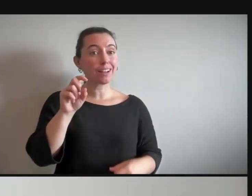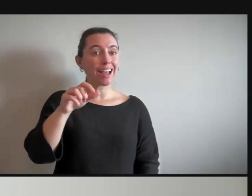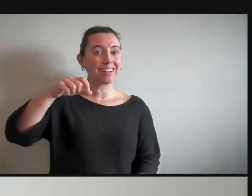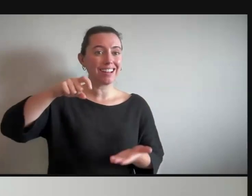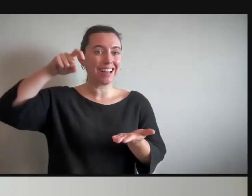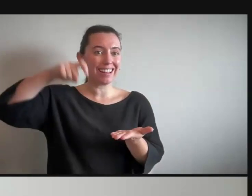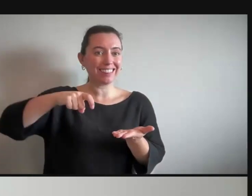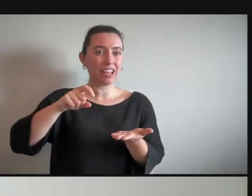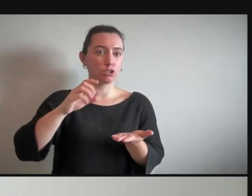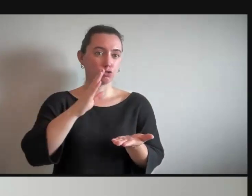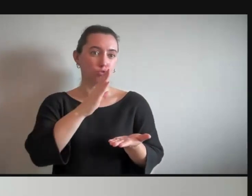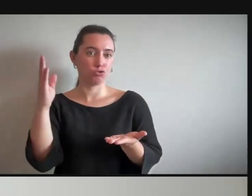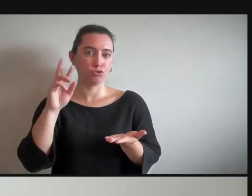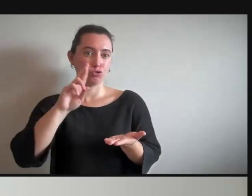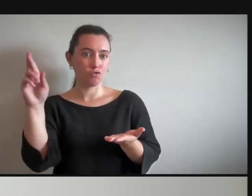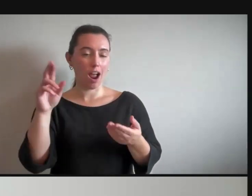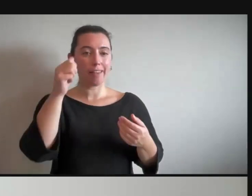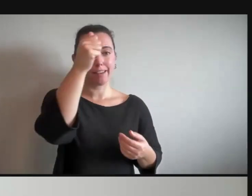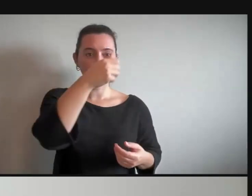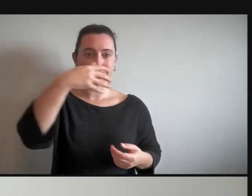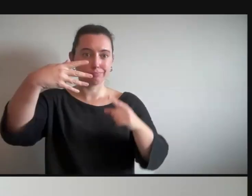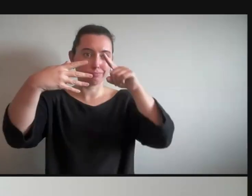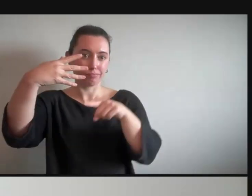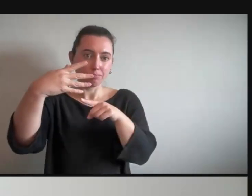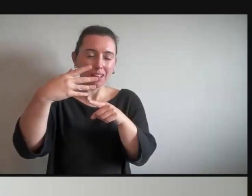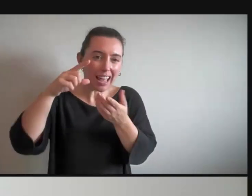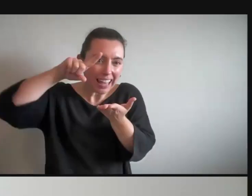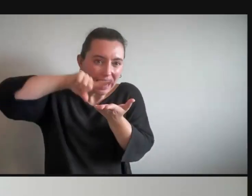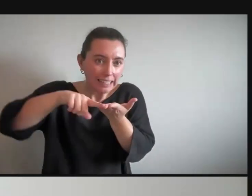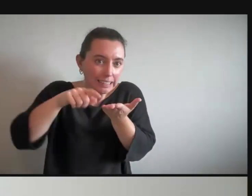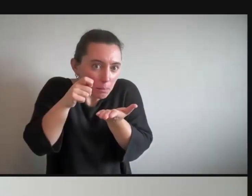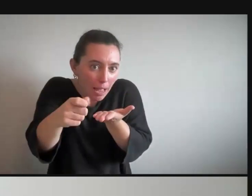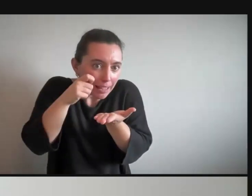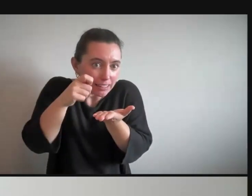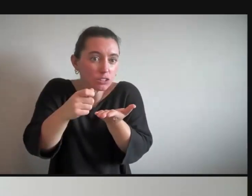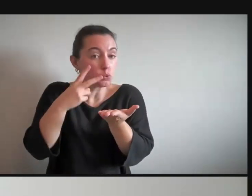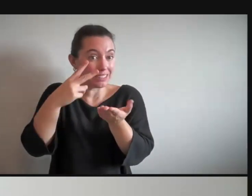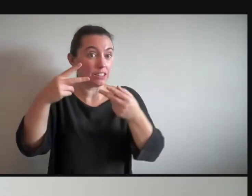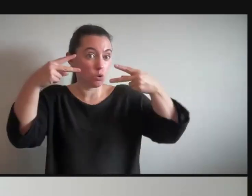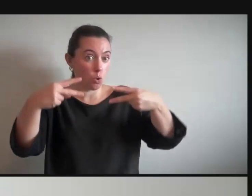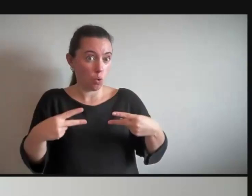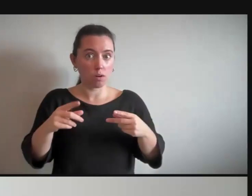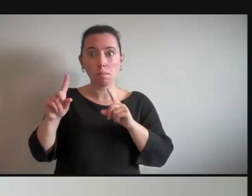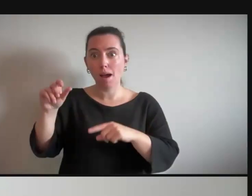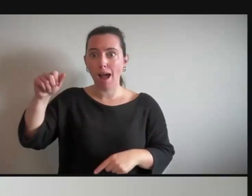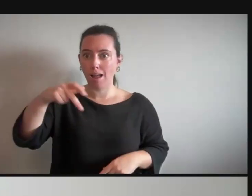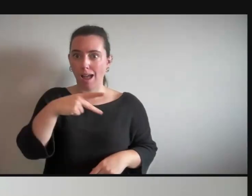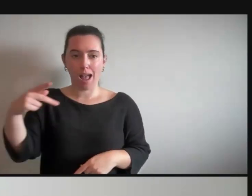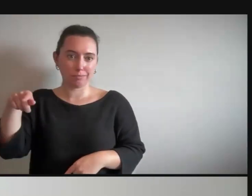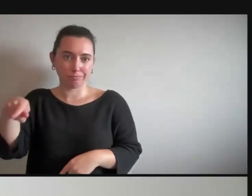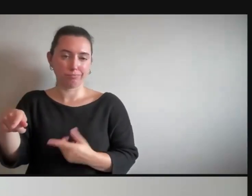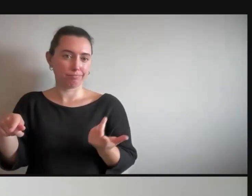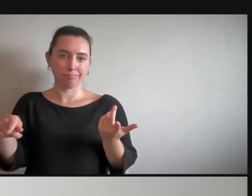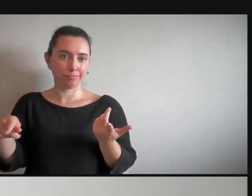built. With an app, you just like, I can just put it on the screen reader, and it's like a crazy example, but like there's like